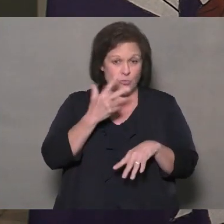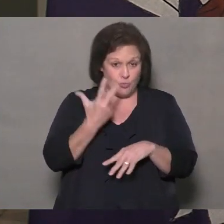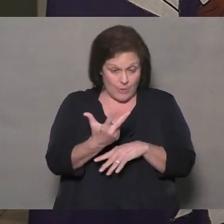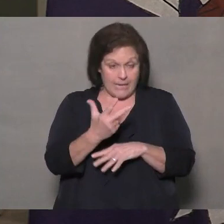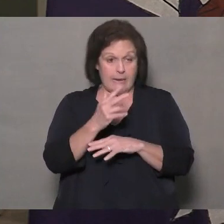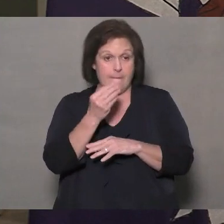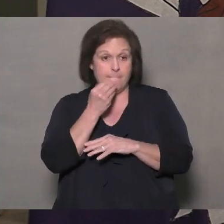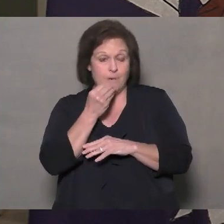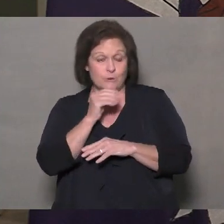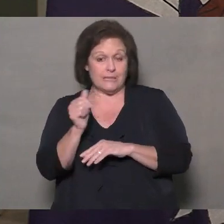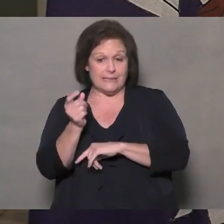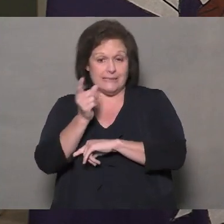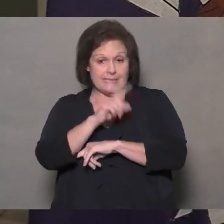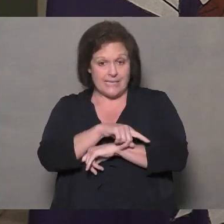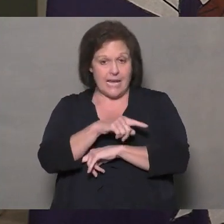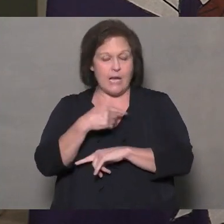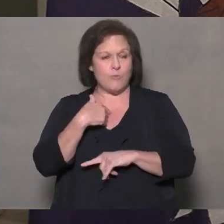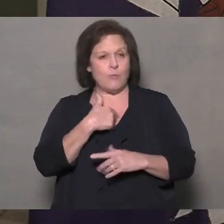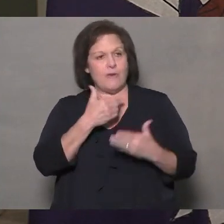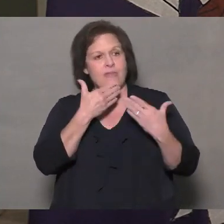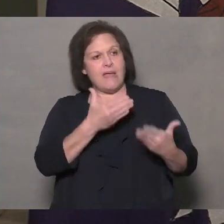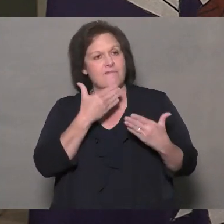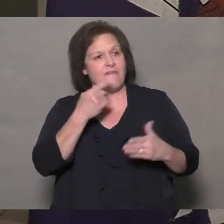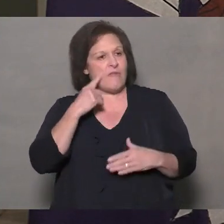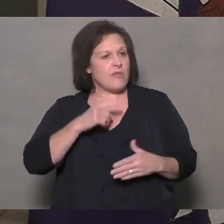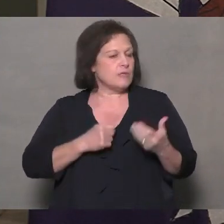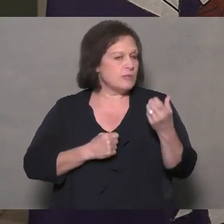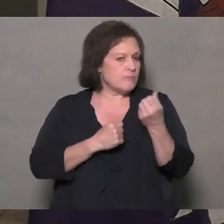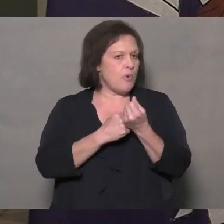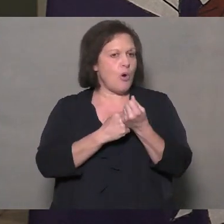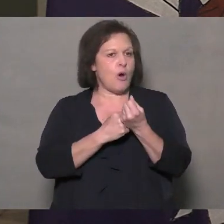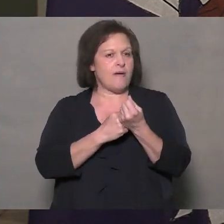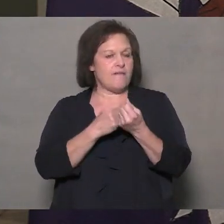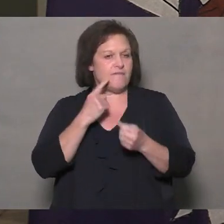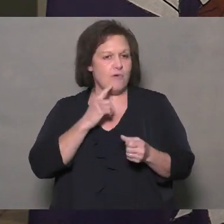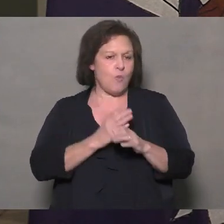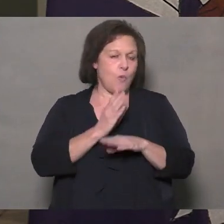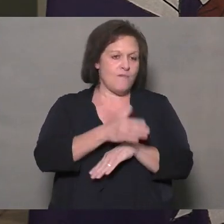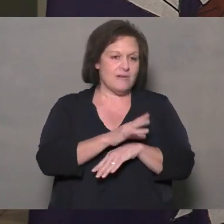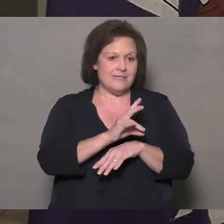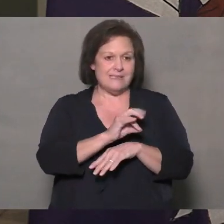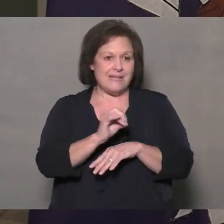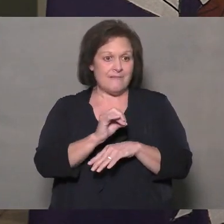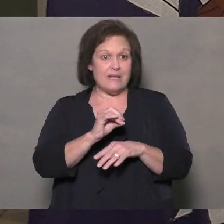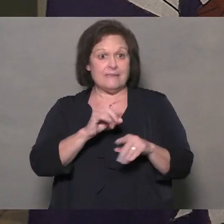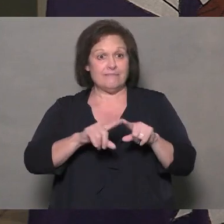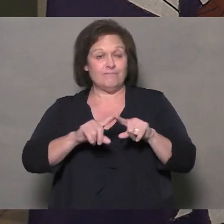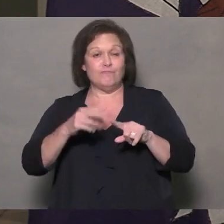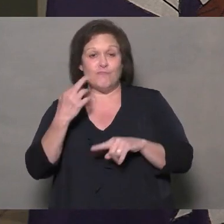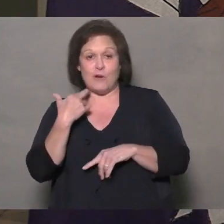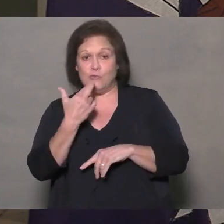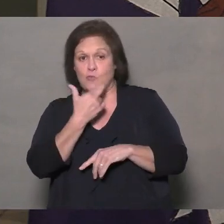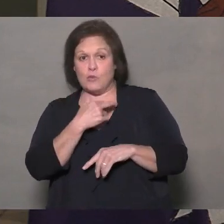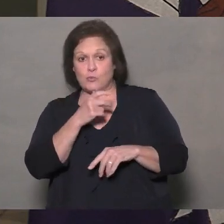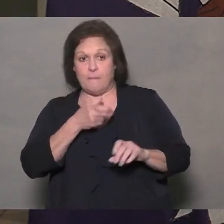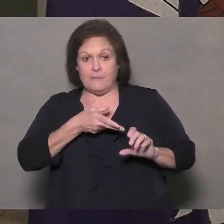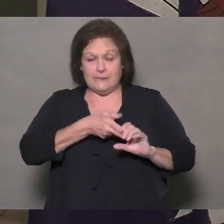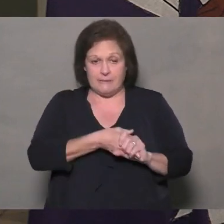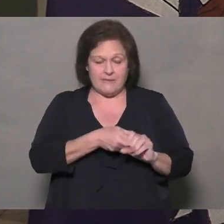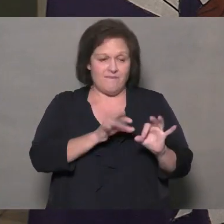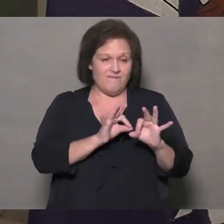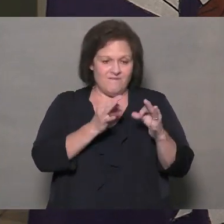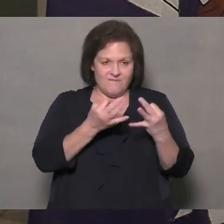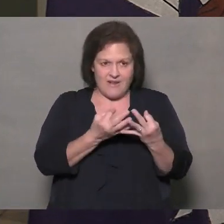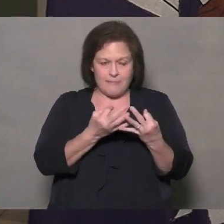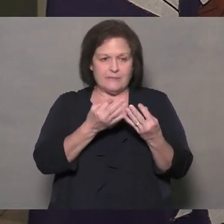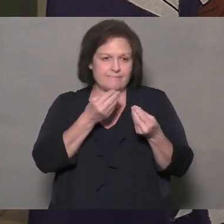day, and we are grateful for the support from over 70 local restaurants participating. Families